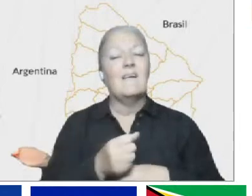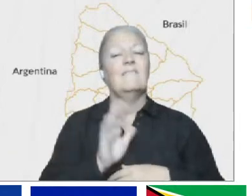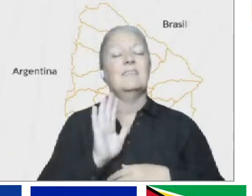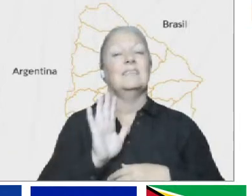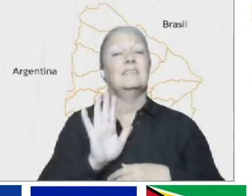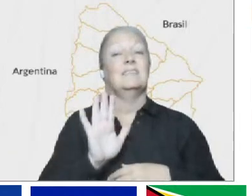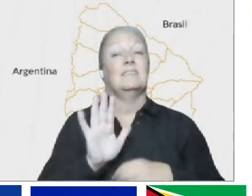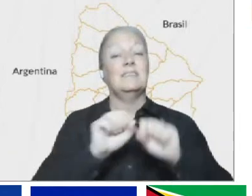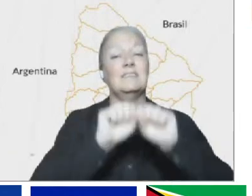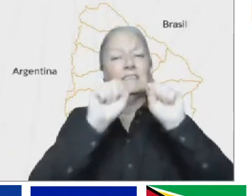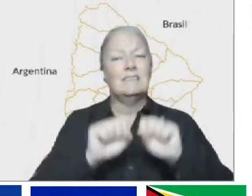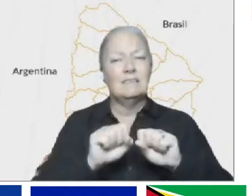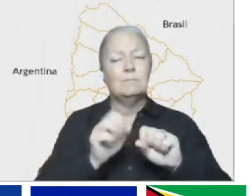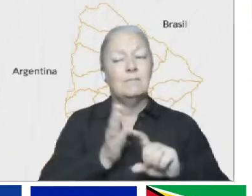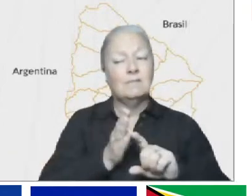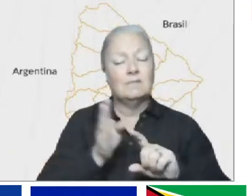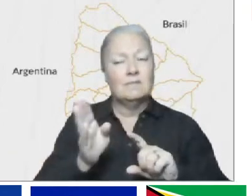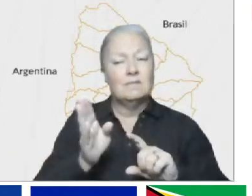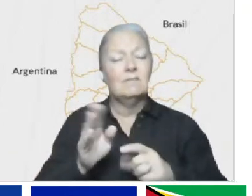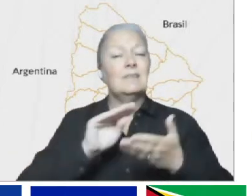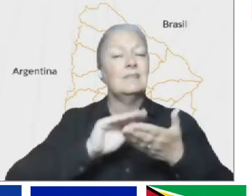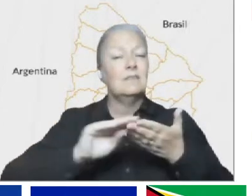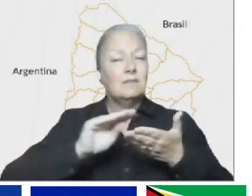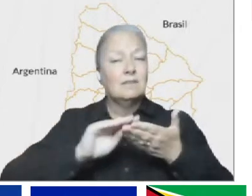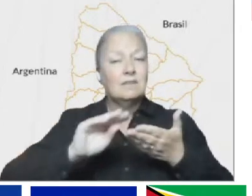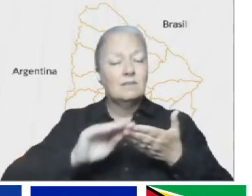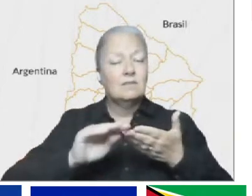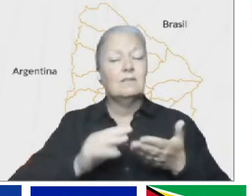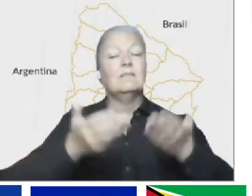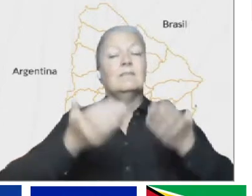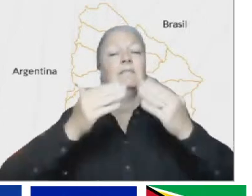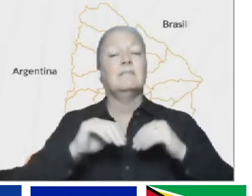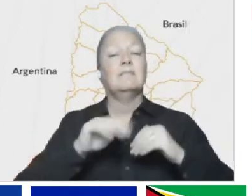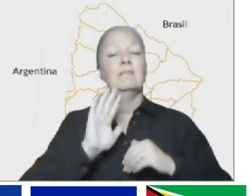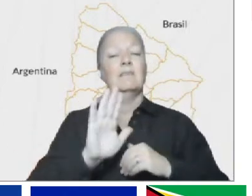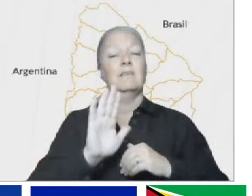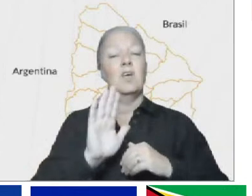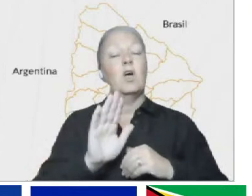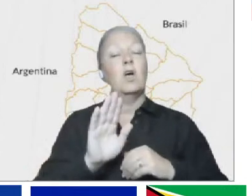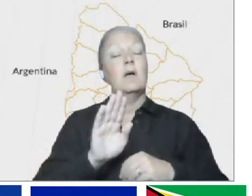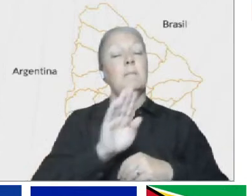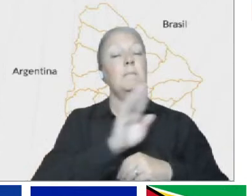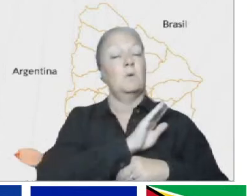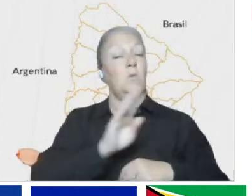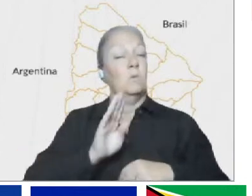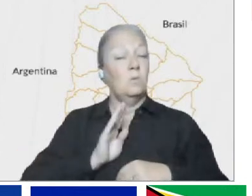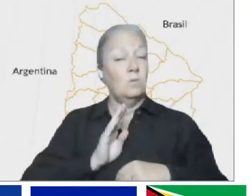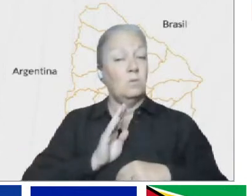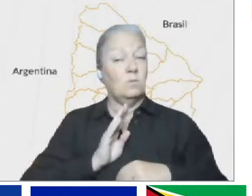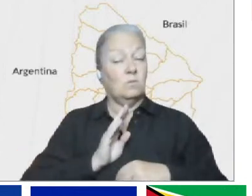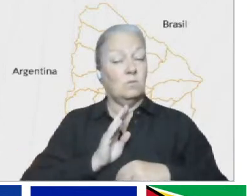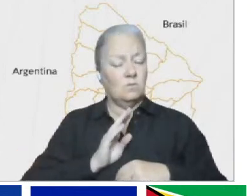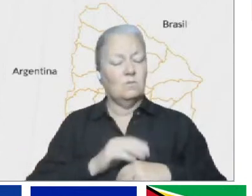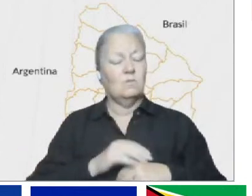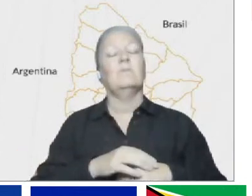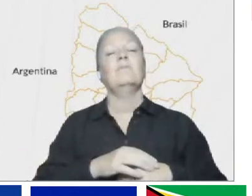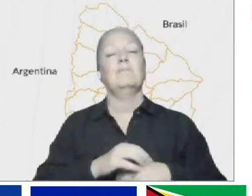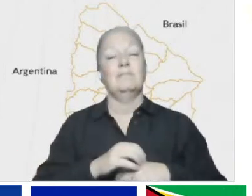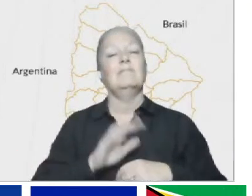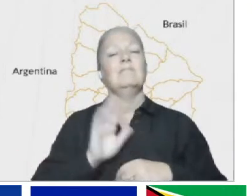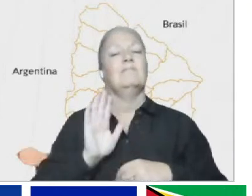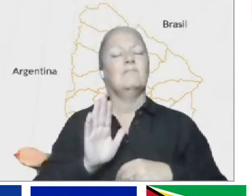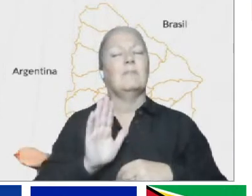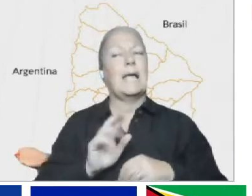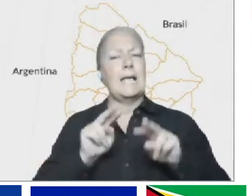we have the National Emergency Board on national risk and disaster reduction, made up of